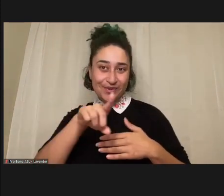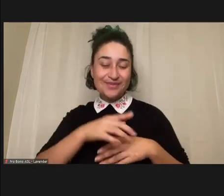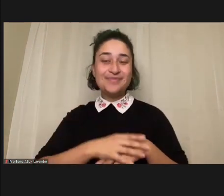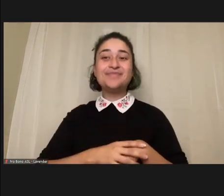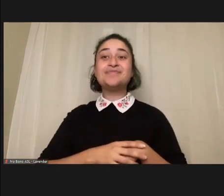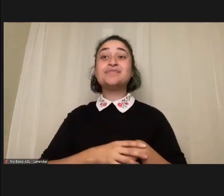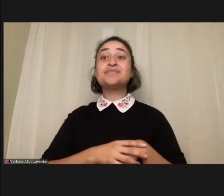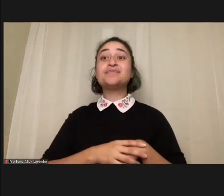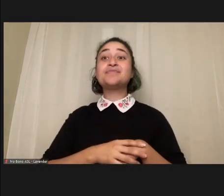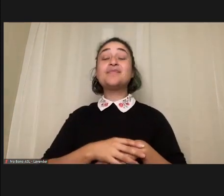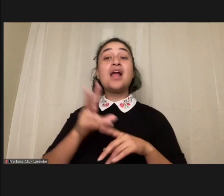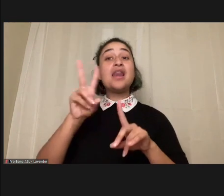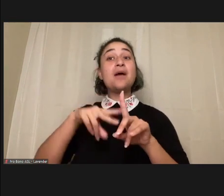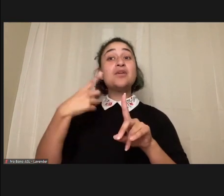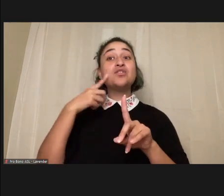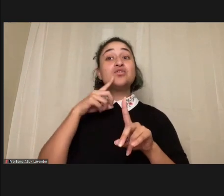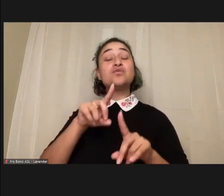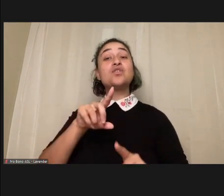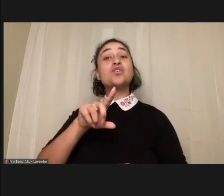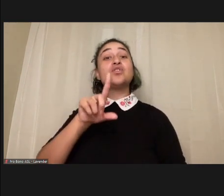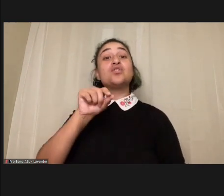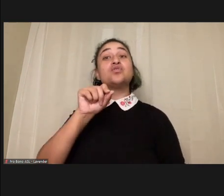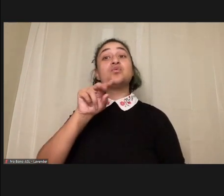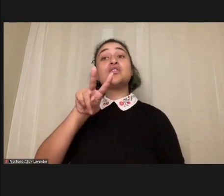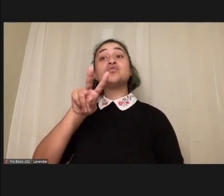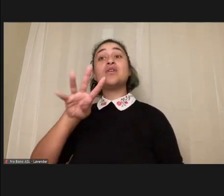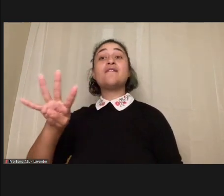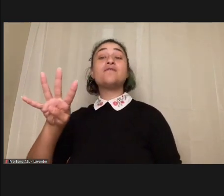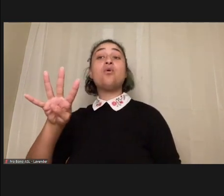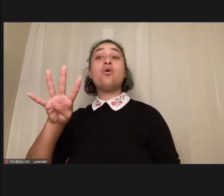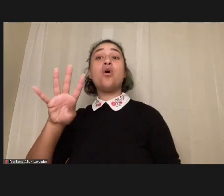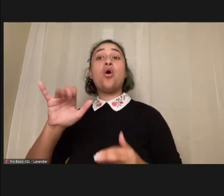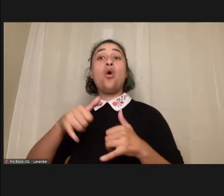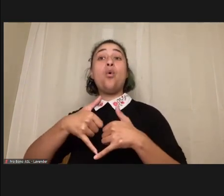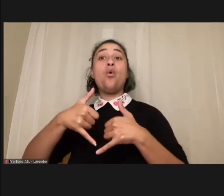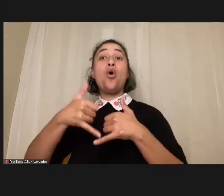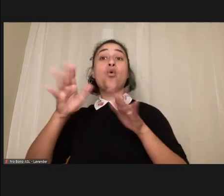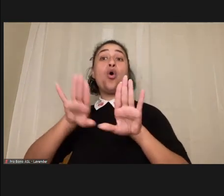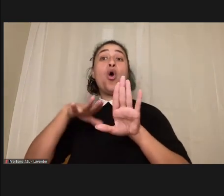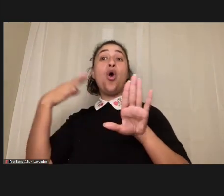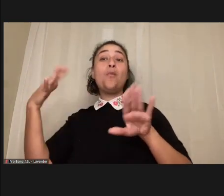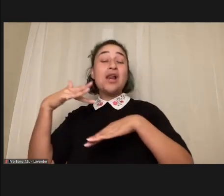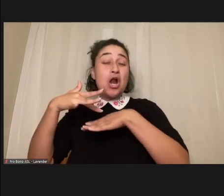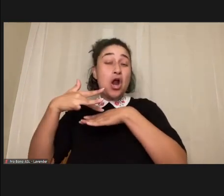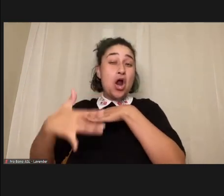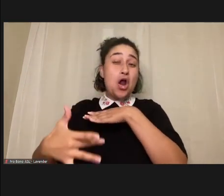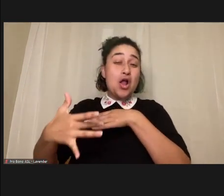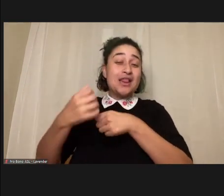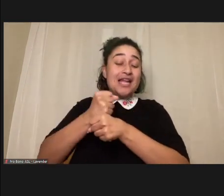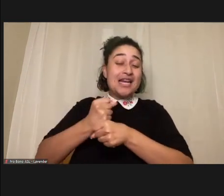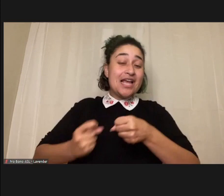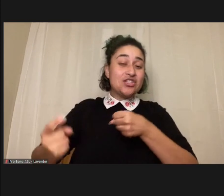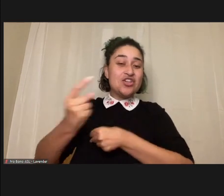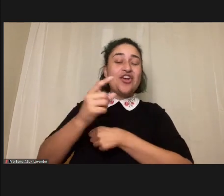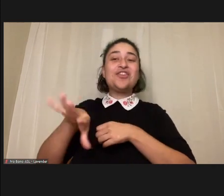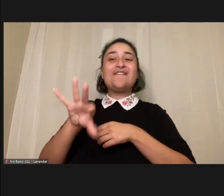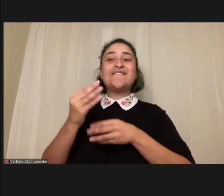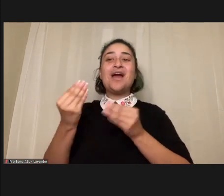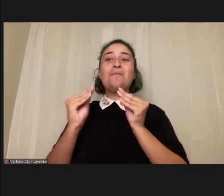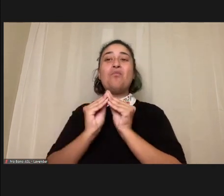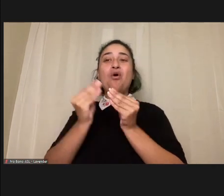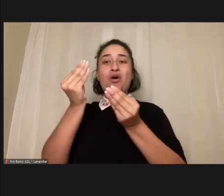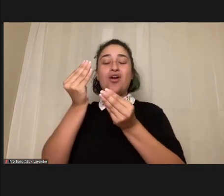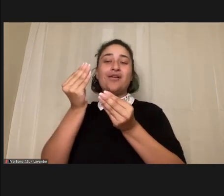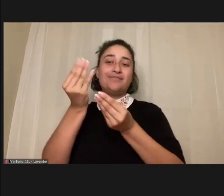Nominations for the 2024 Diane Rodriguez Teatrista Award will open in early 2024. And you can find more information about the award